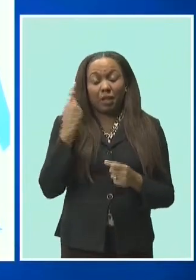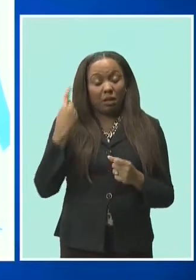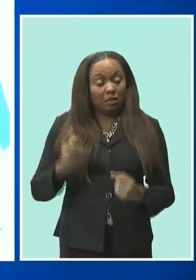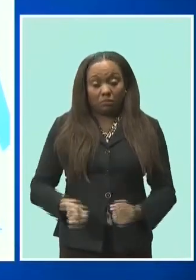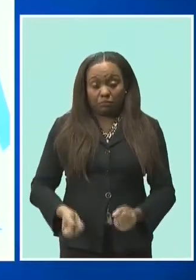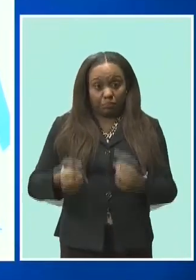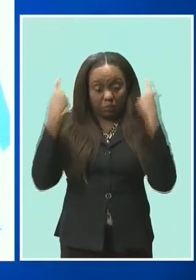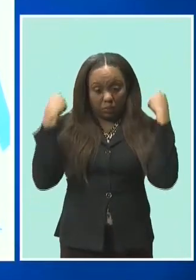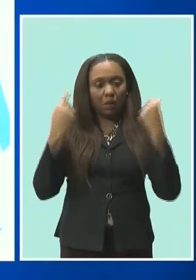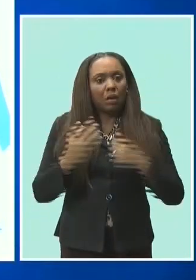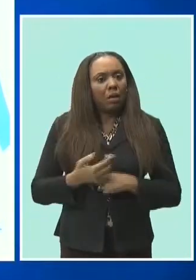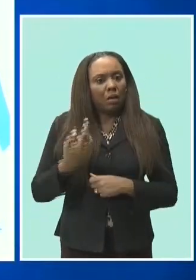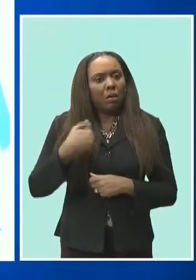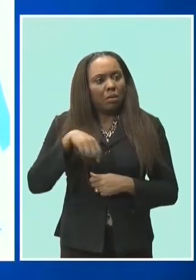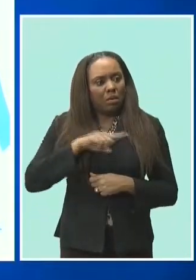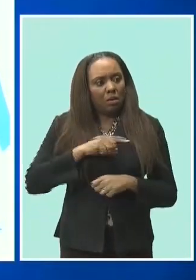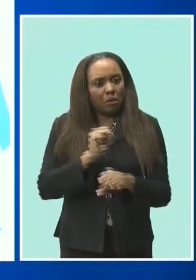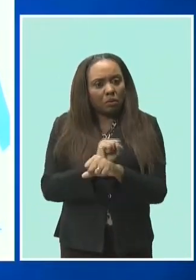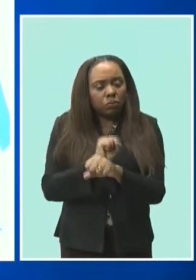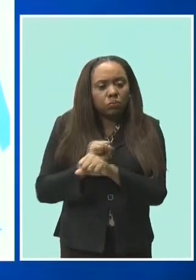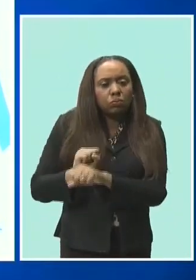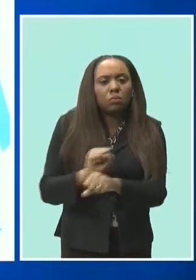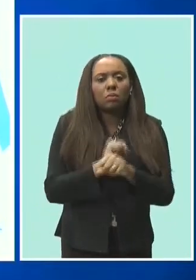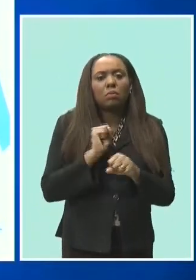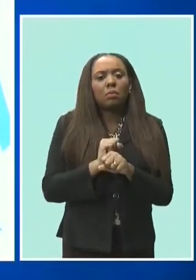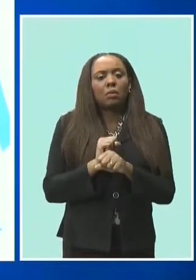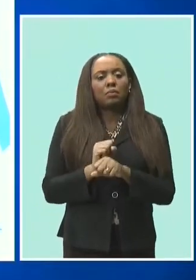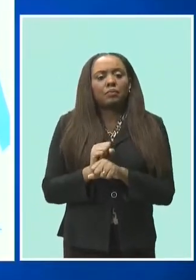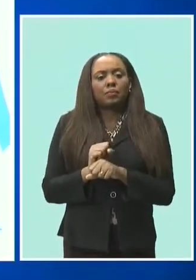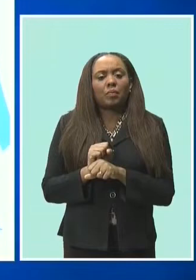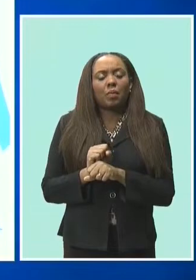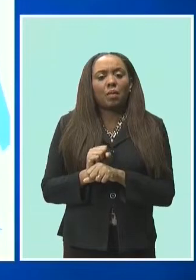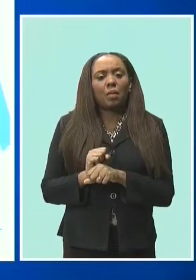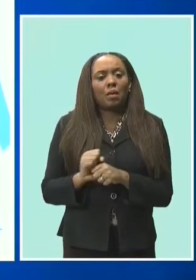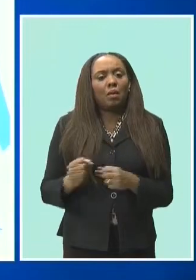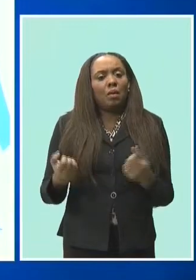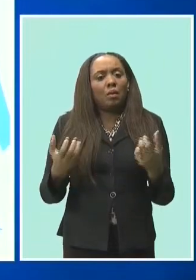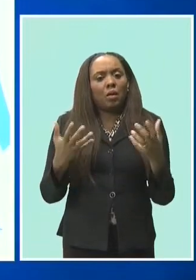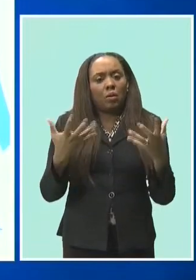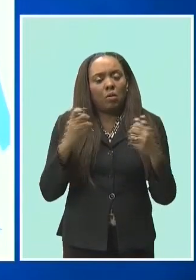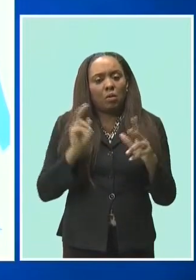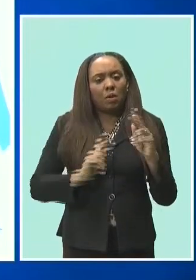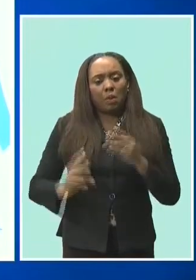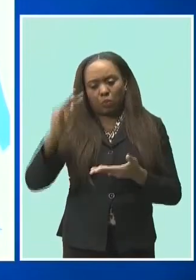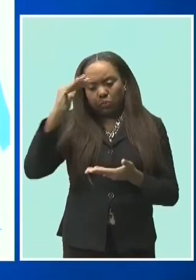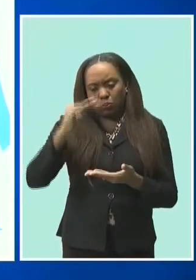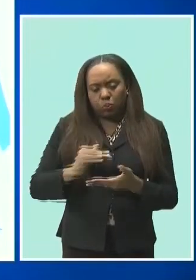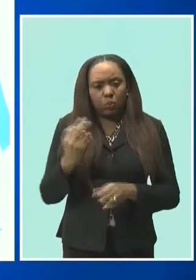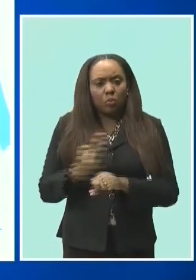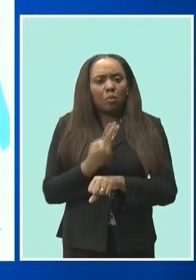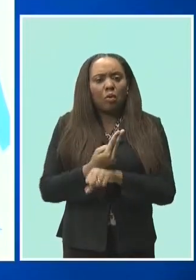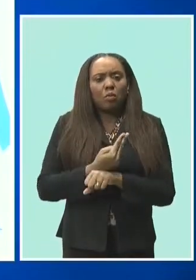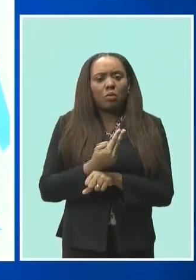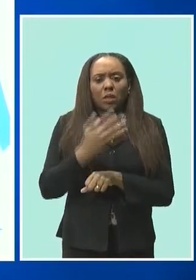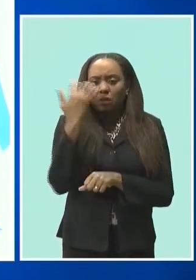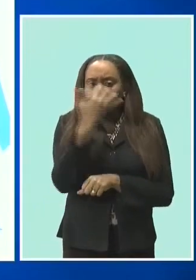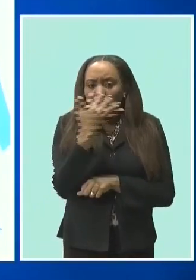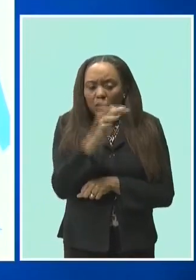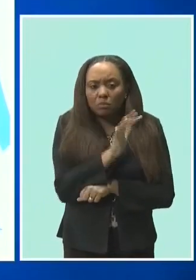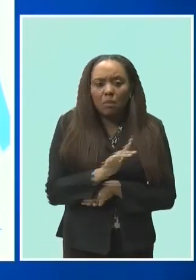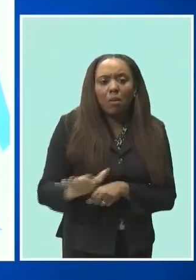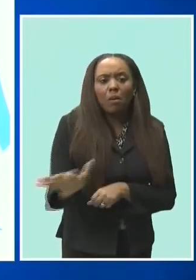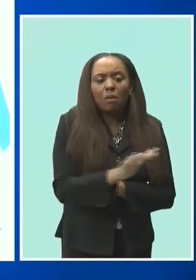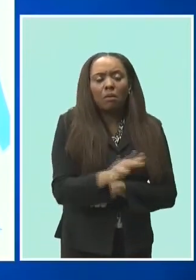we make, in helping reduce the demand for drugs and the usage of it across the